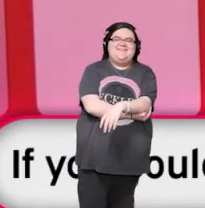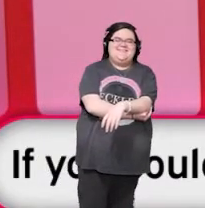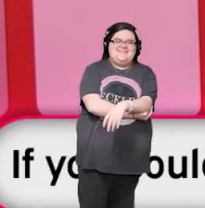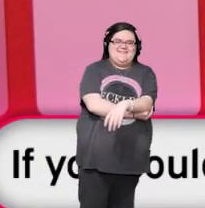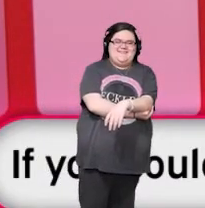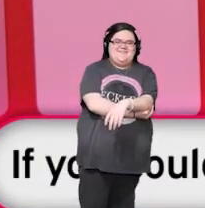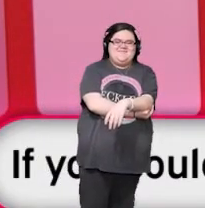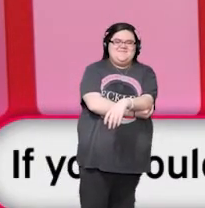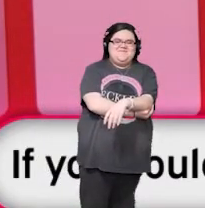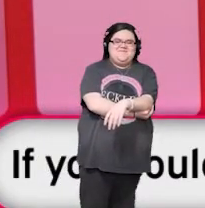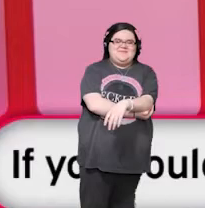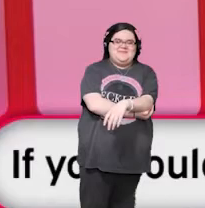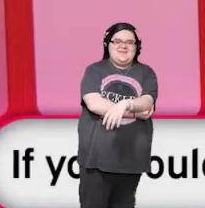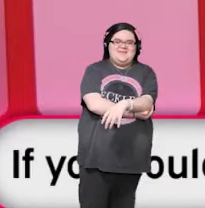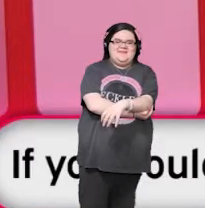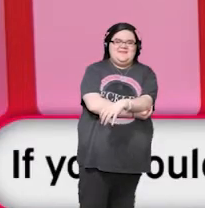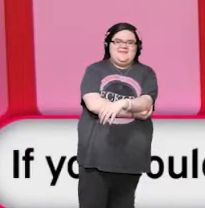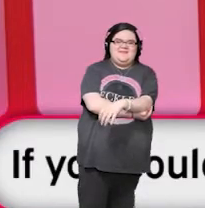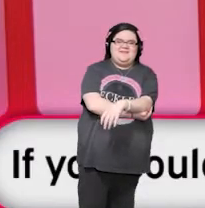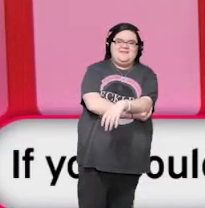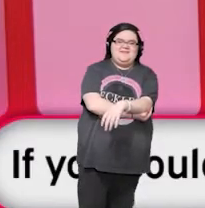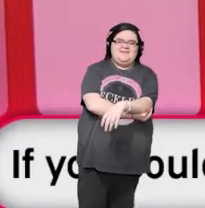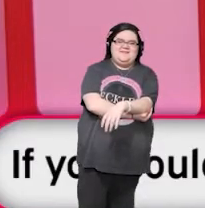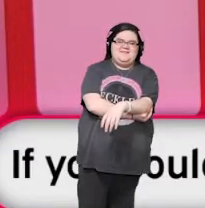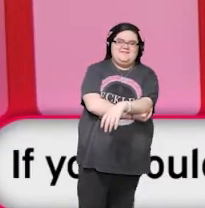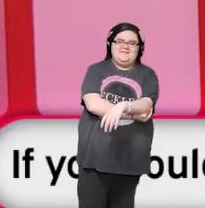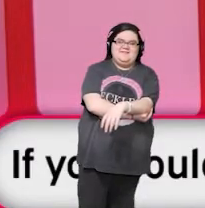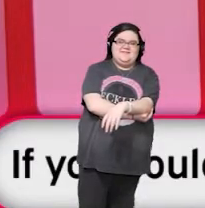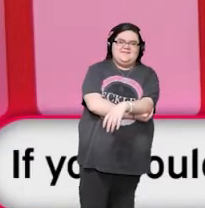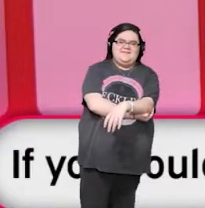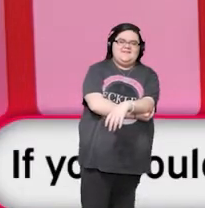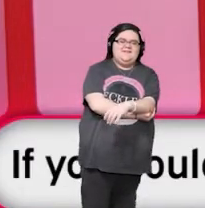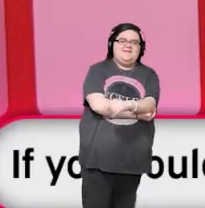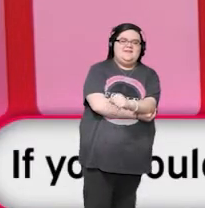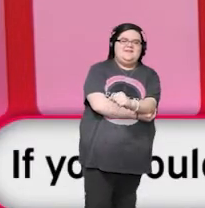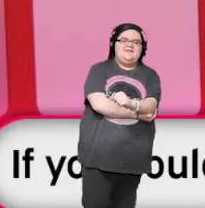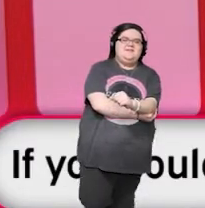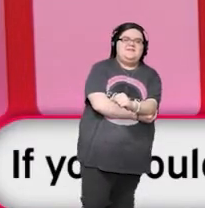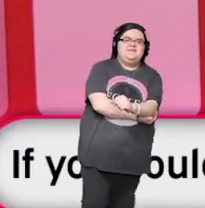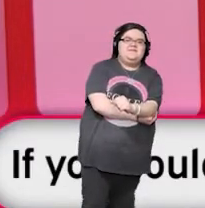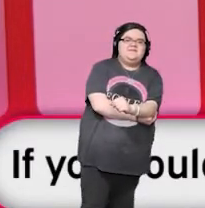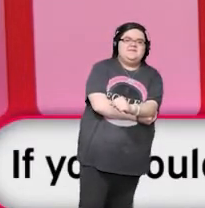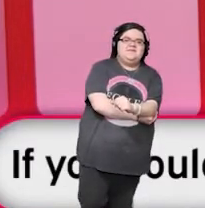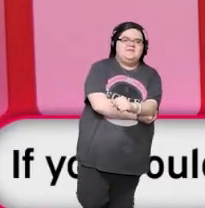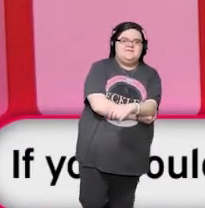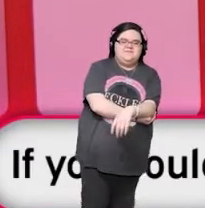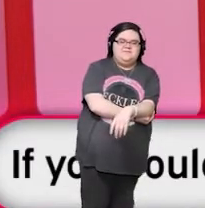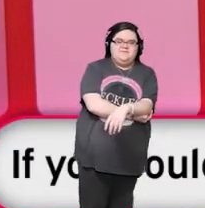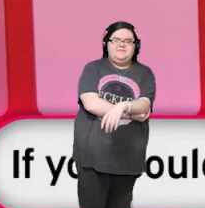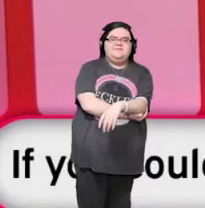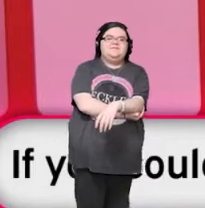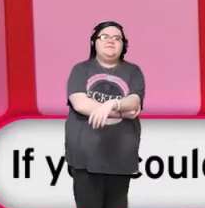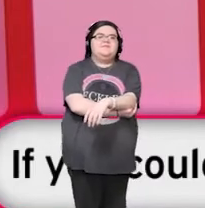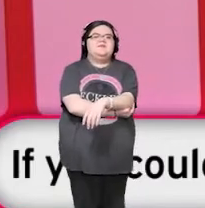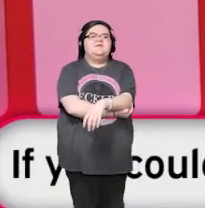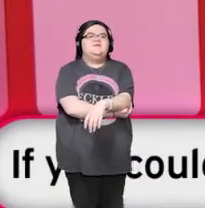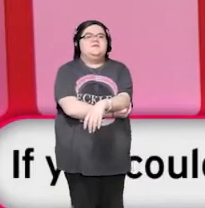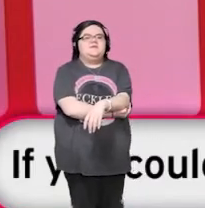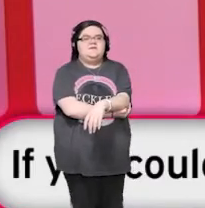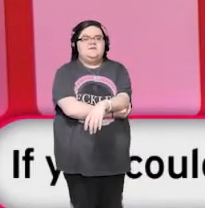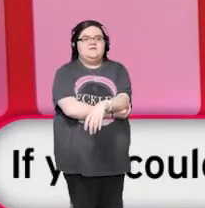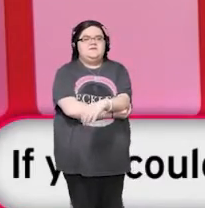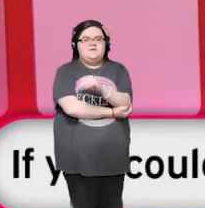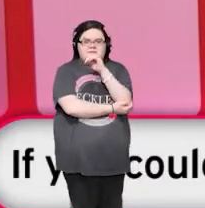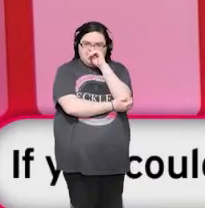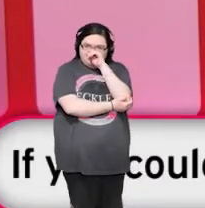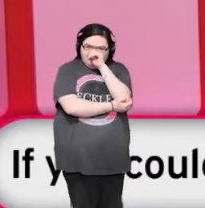There's lots of things I'd like an unlimited supply of. Well, what's the one thing? I think I'm back time. I'll take an endless supply of